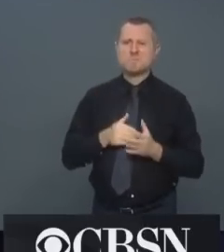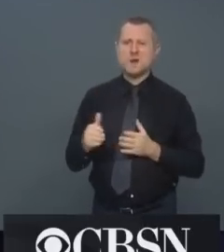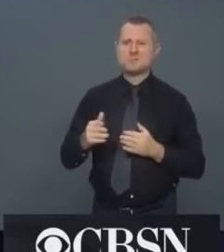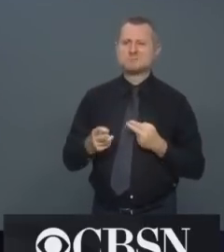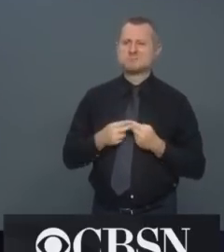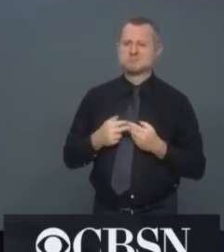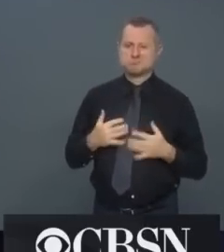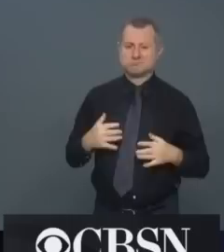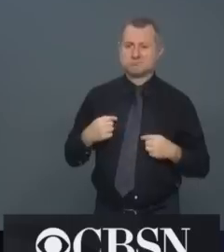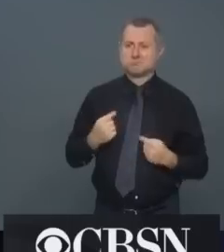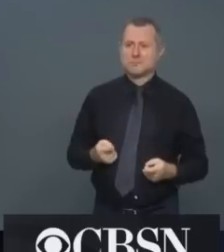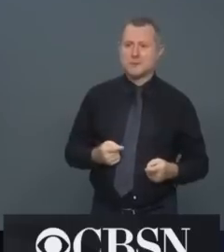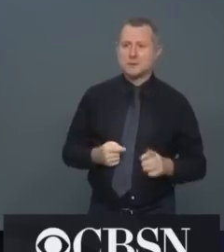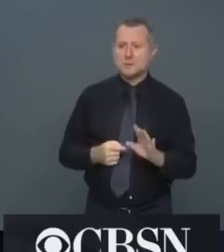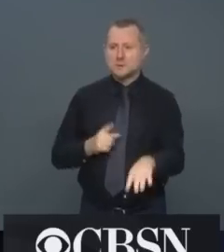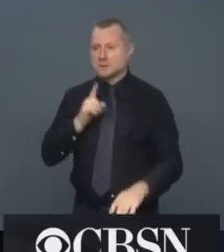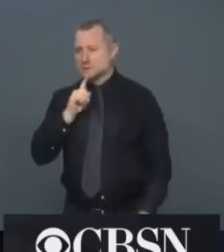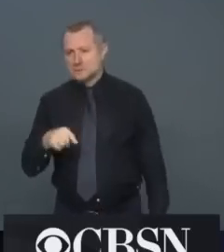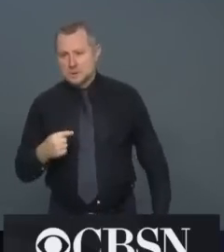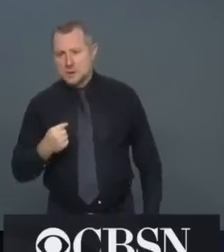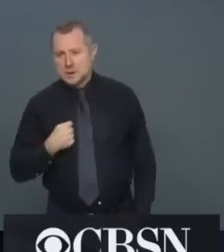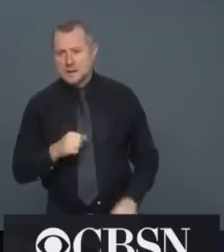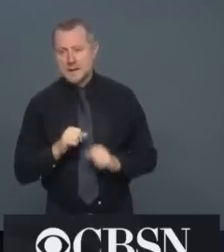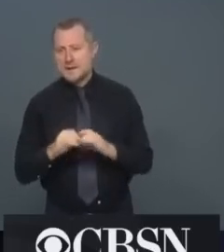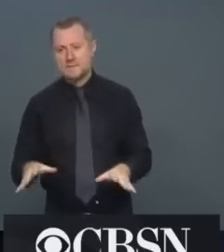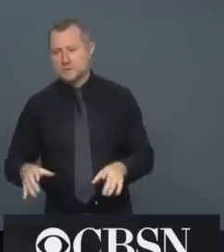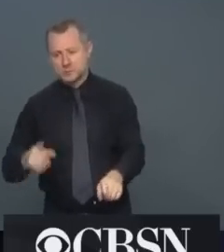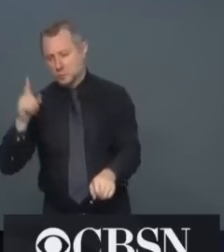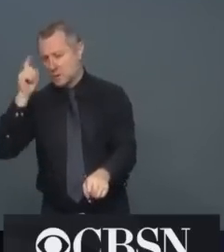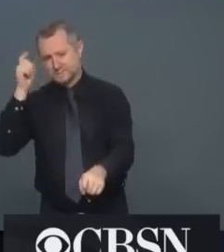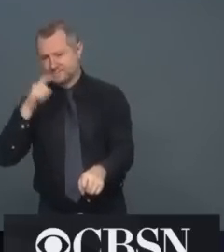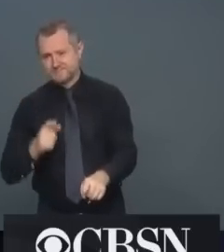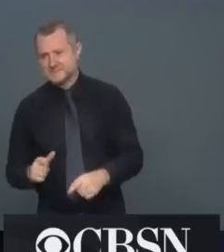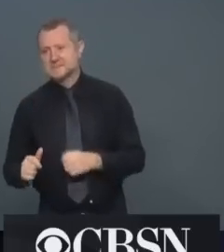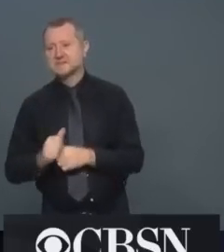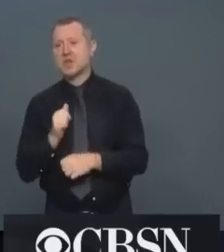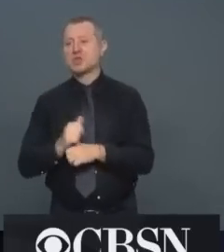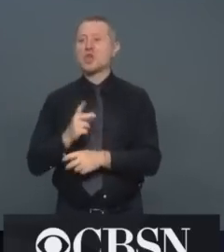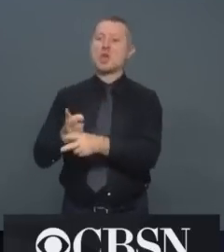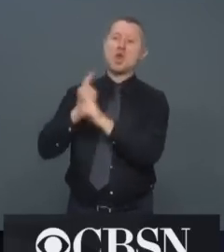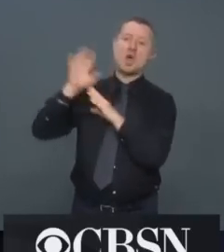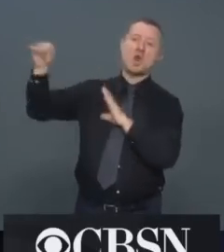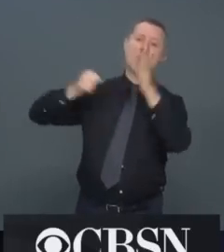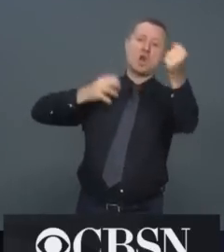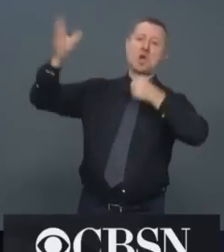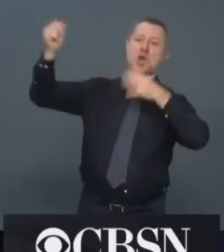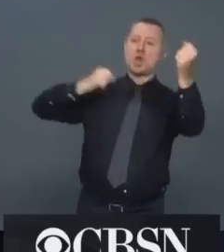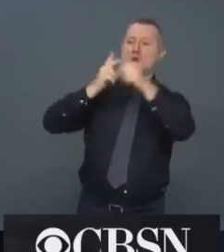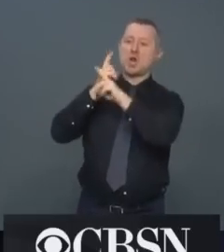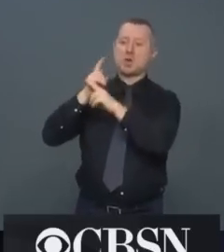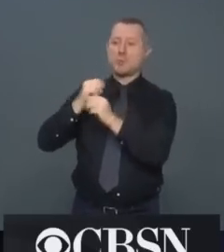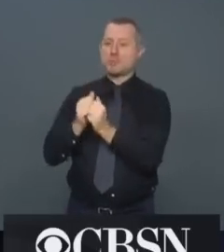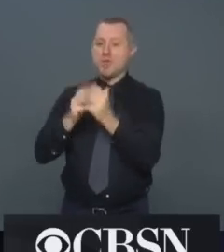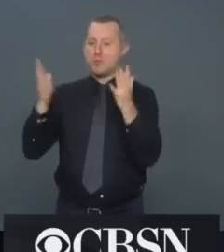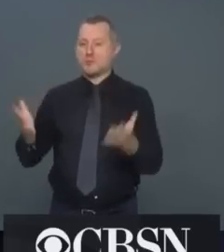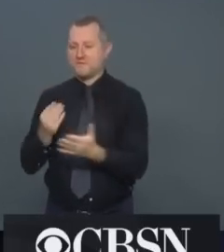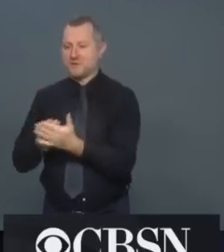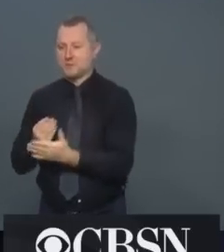long-term borrowing for any jurisdiction without a financial control board. It would be